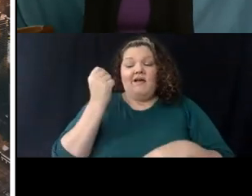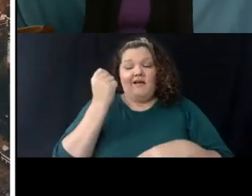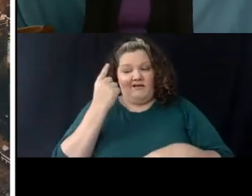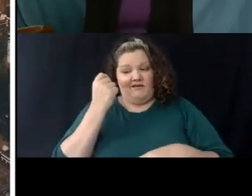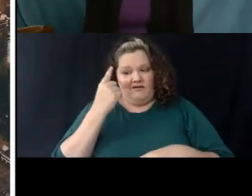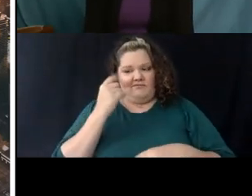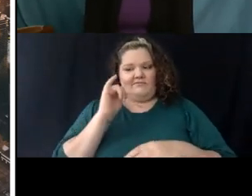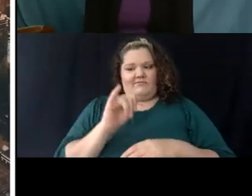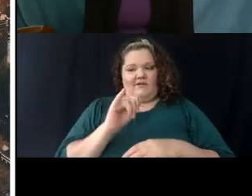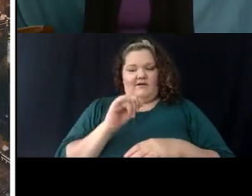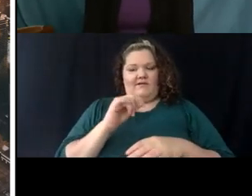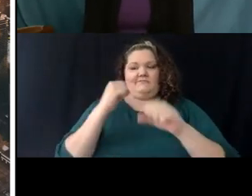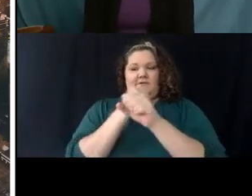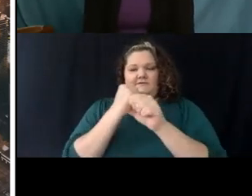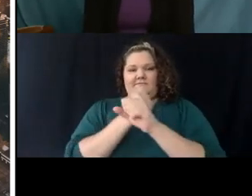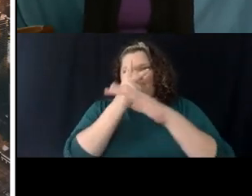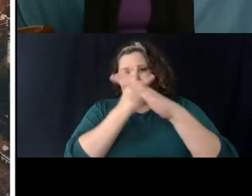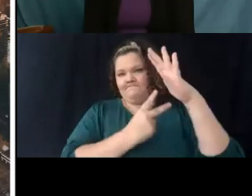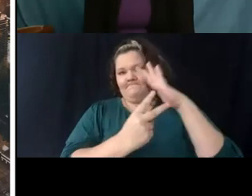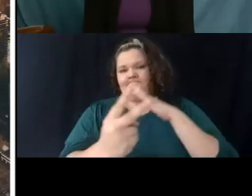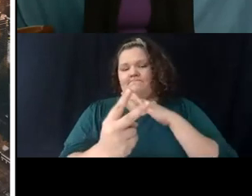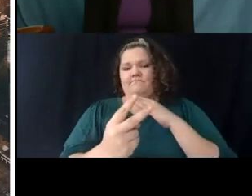more individuals.